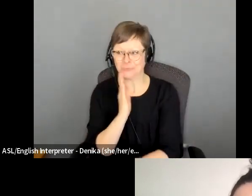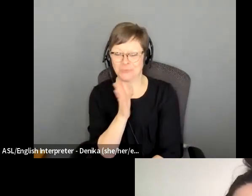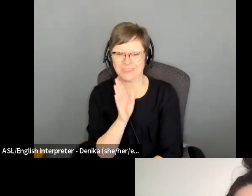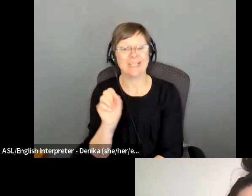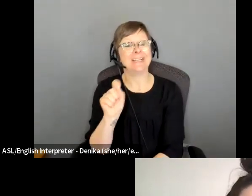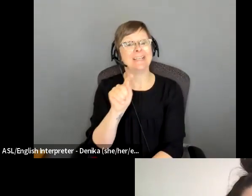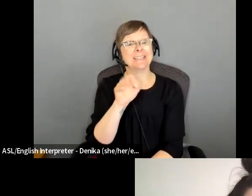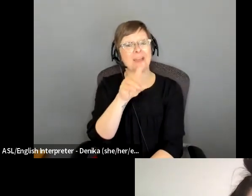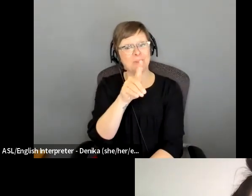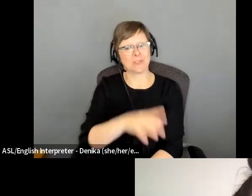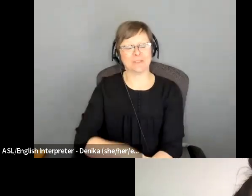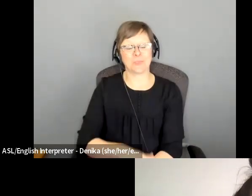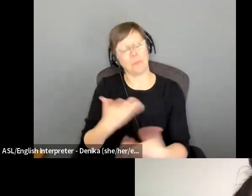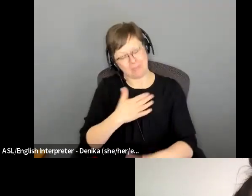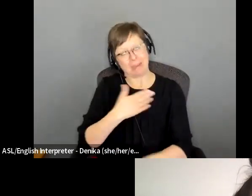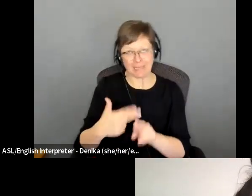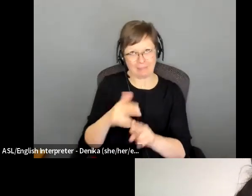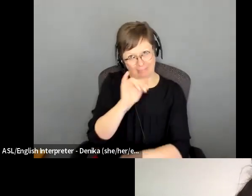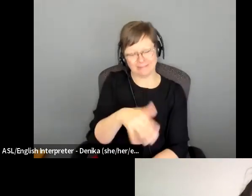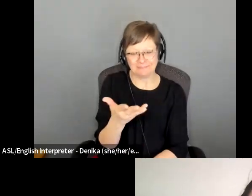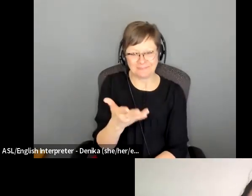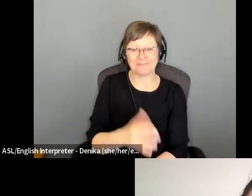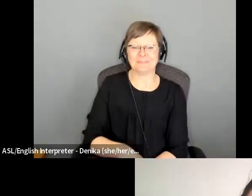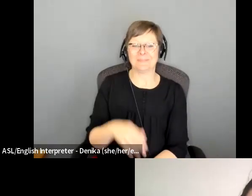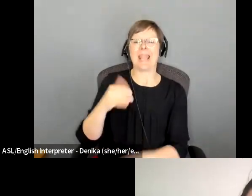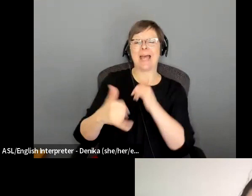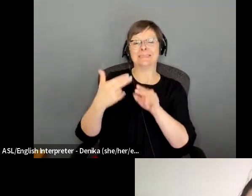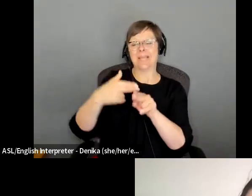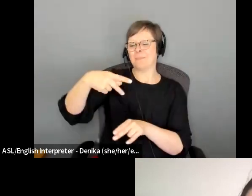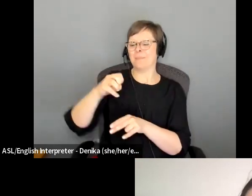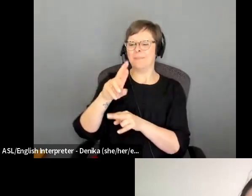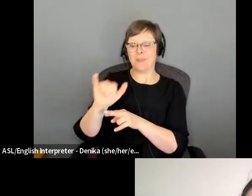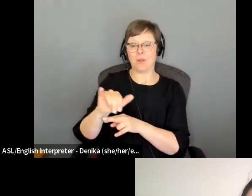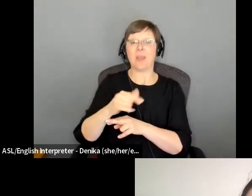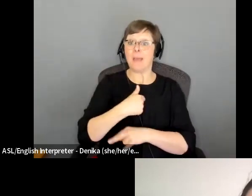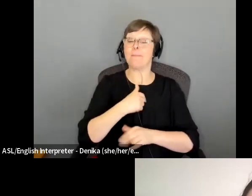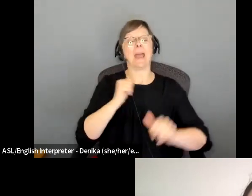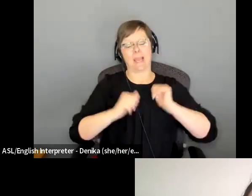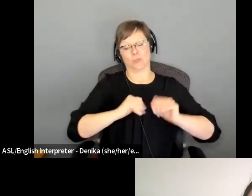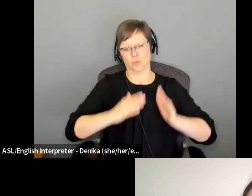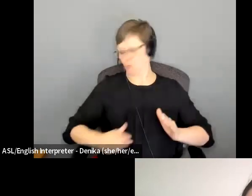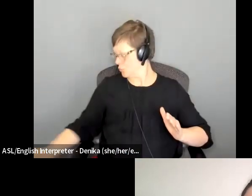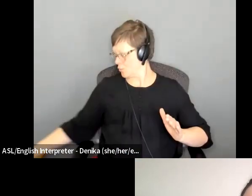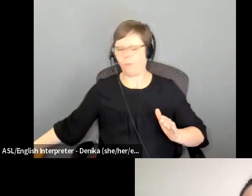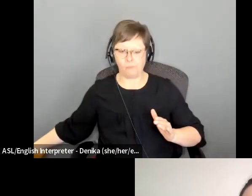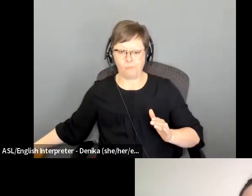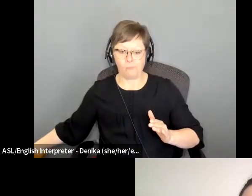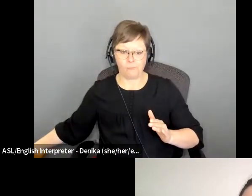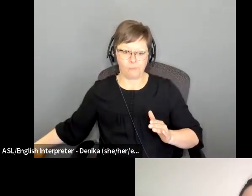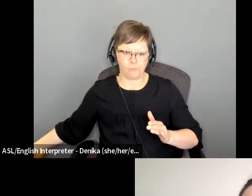Yeah, my name is Stafford Perry. I work primarily as an actor within the performing arts